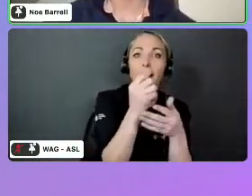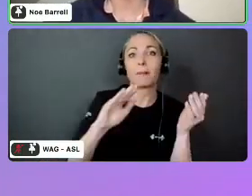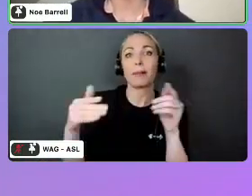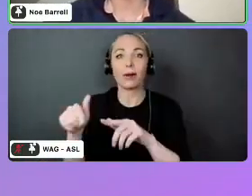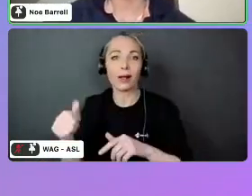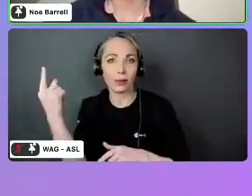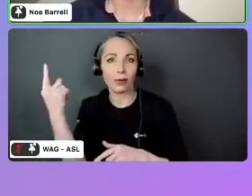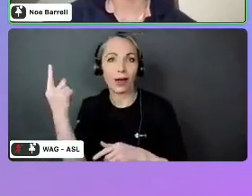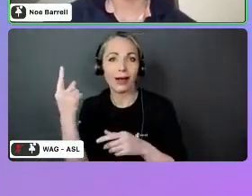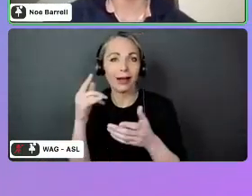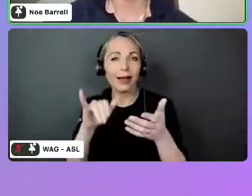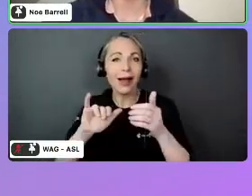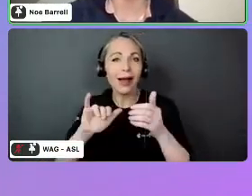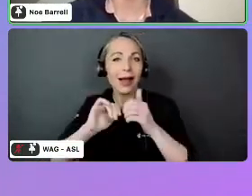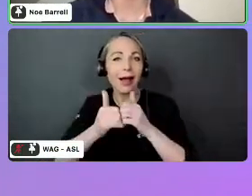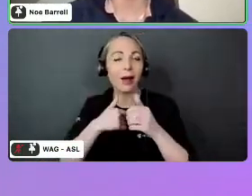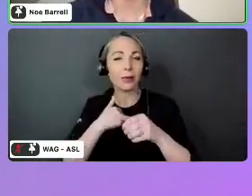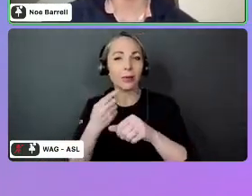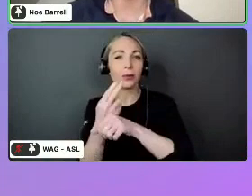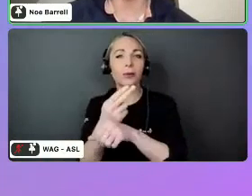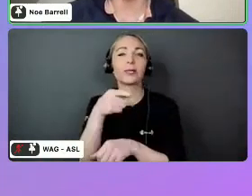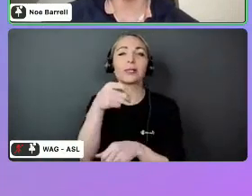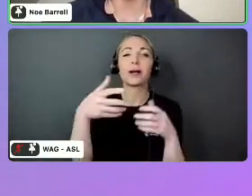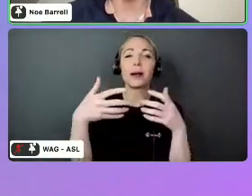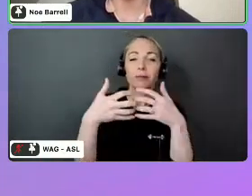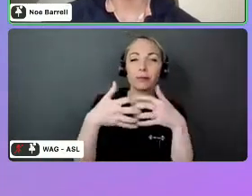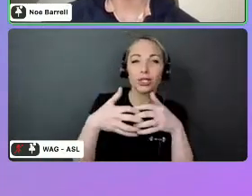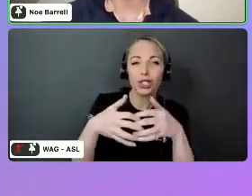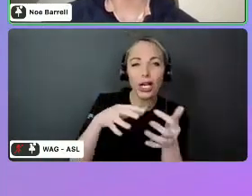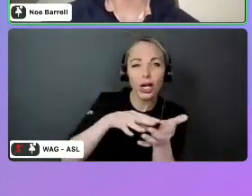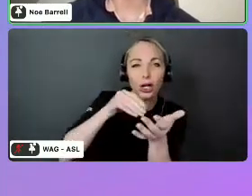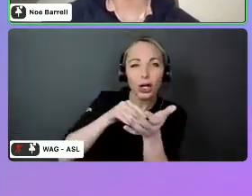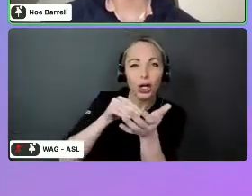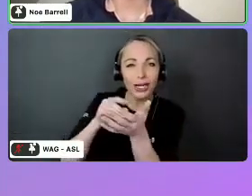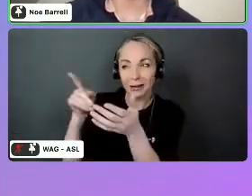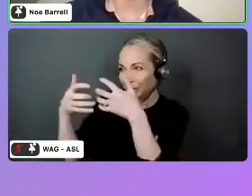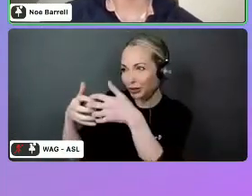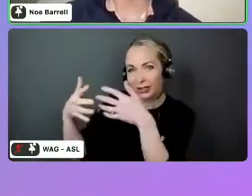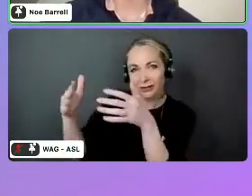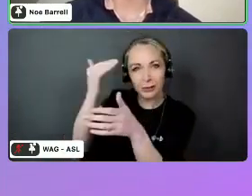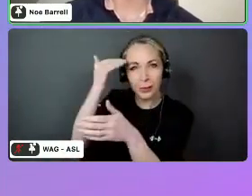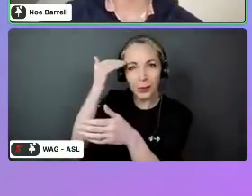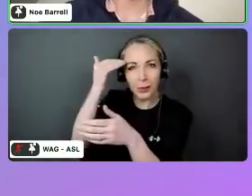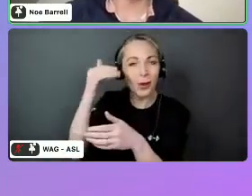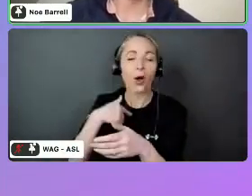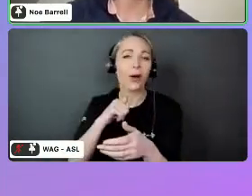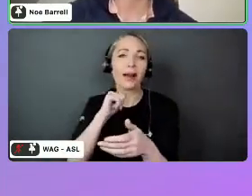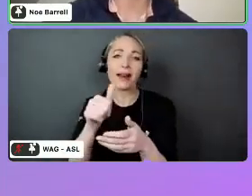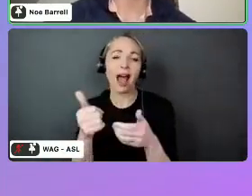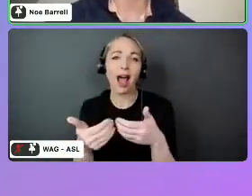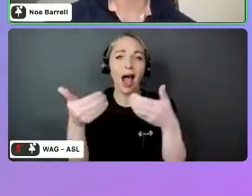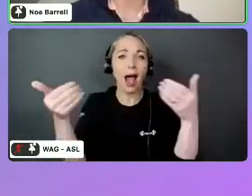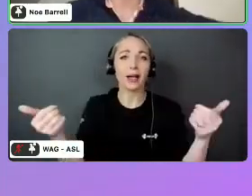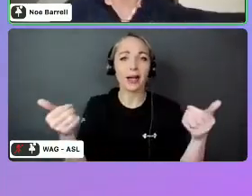we actually, instead of considering objects individually from one another, we look at them and we actually augment our object